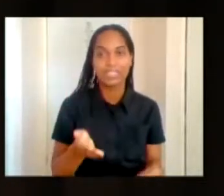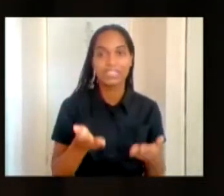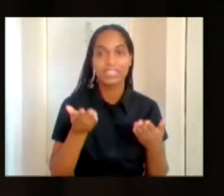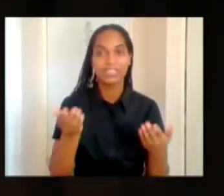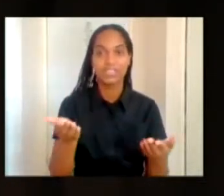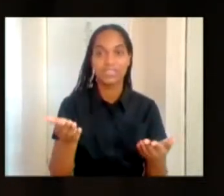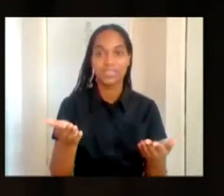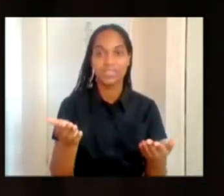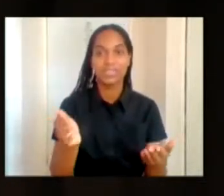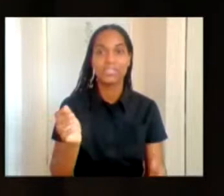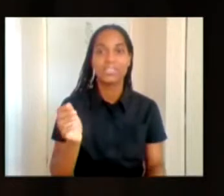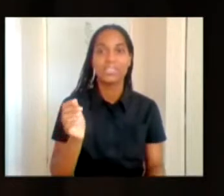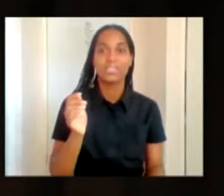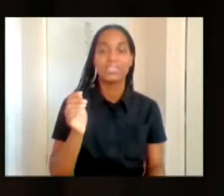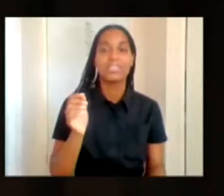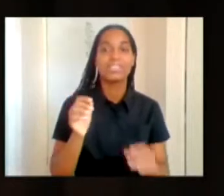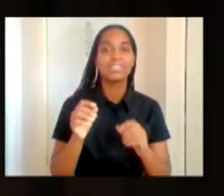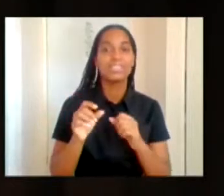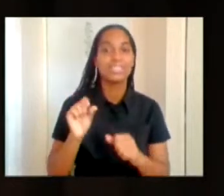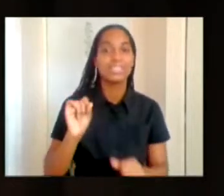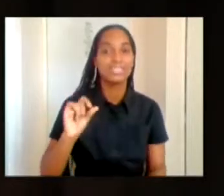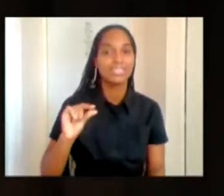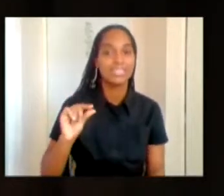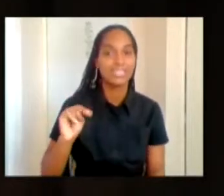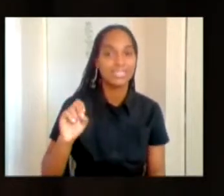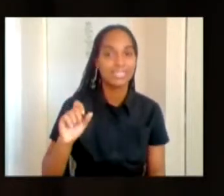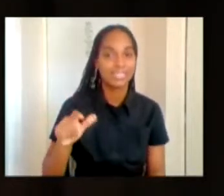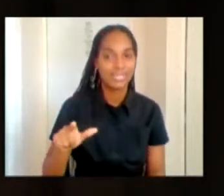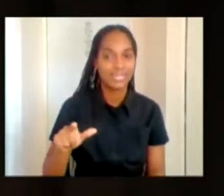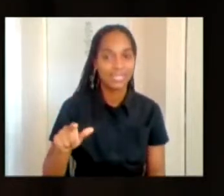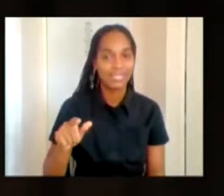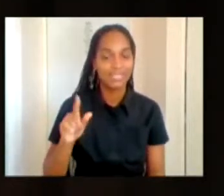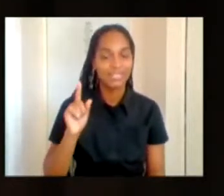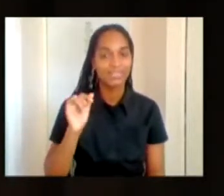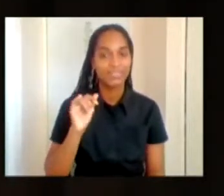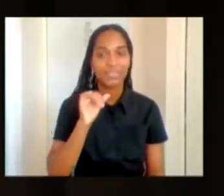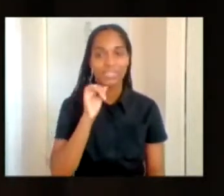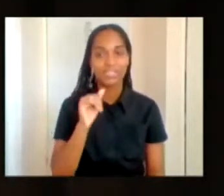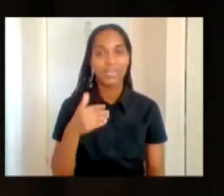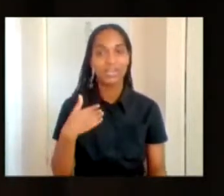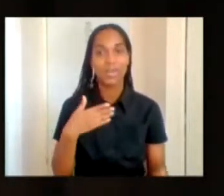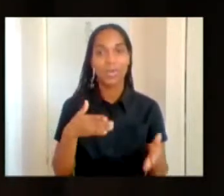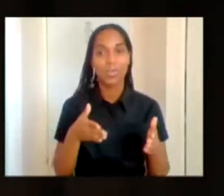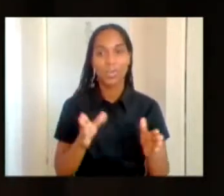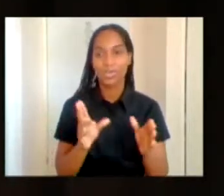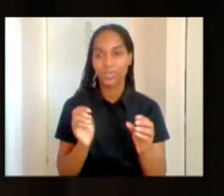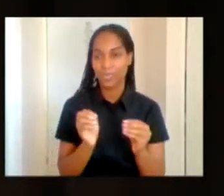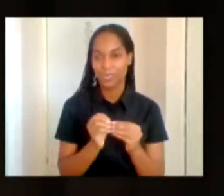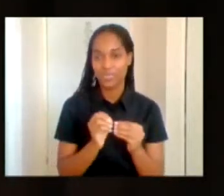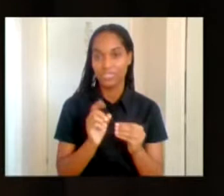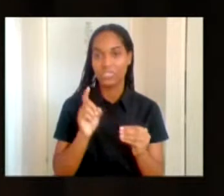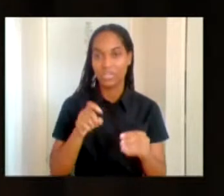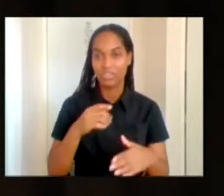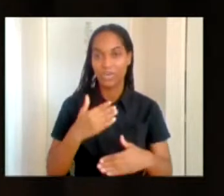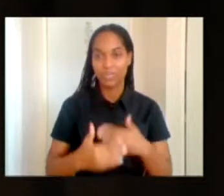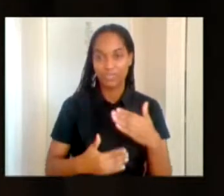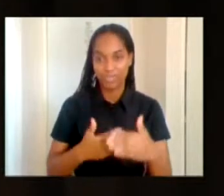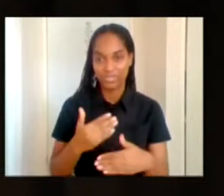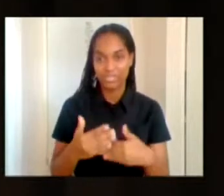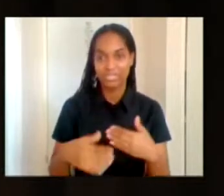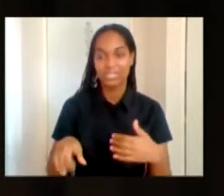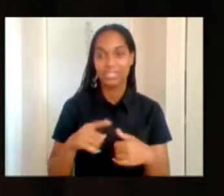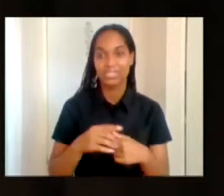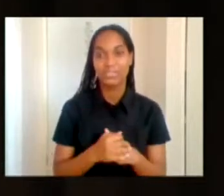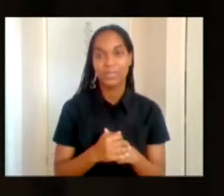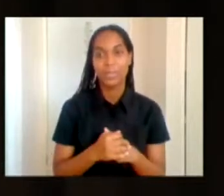then recover signal is just bits, right? It's not a kind of, waveform anymore. So you need to process the bits, and then, that